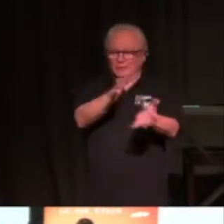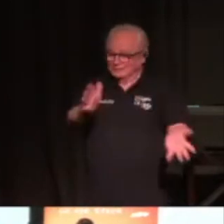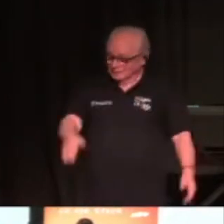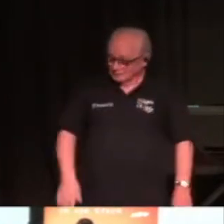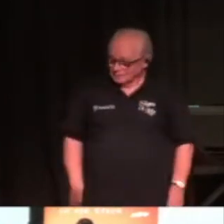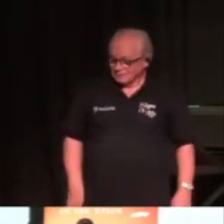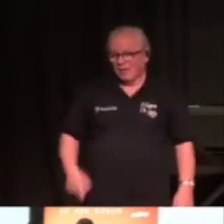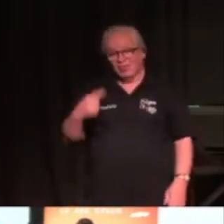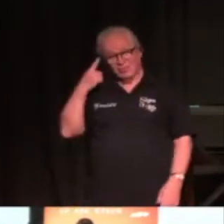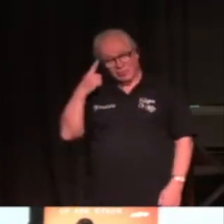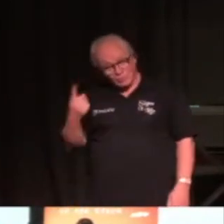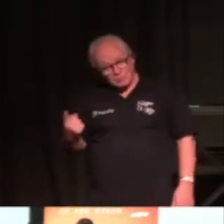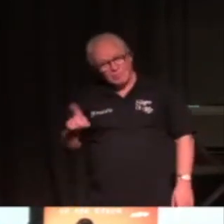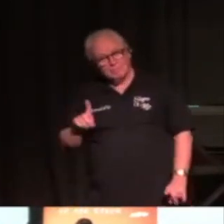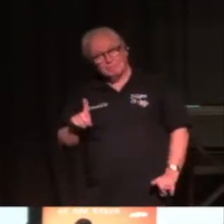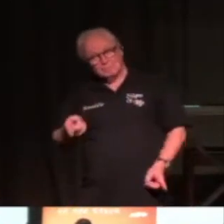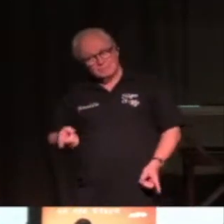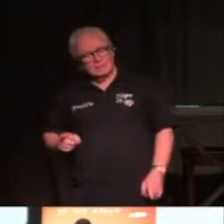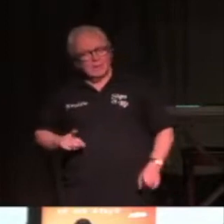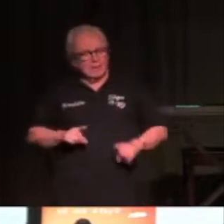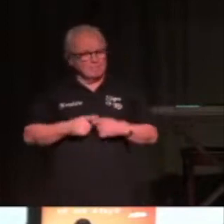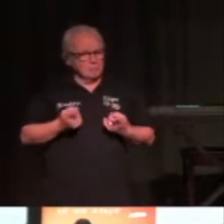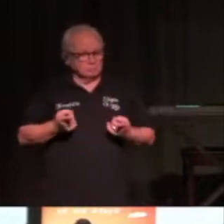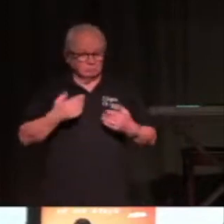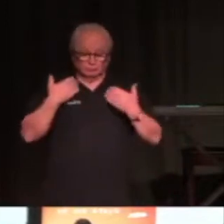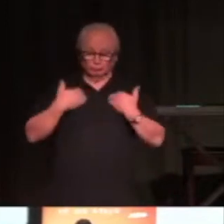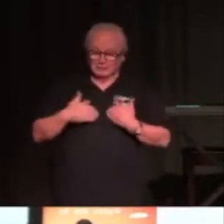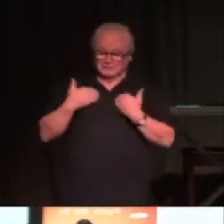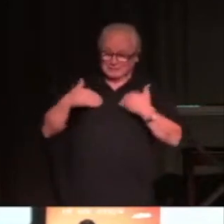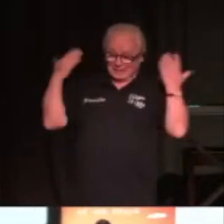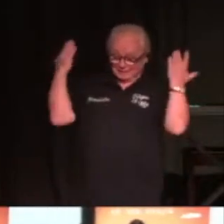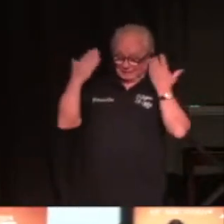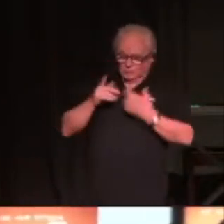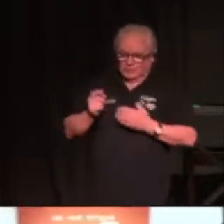to myself. And on Friday night,